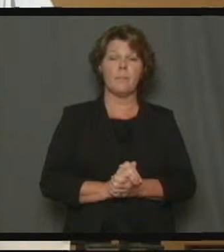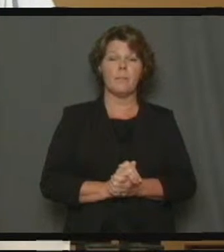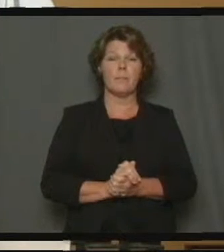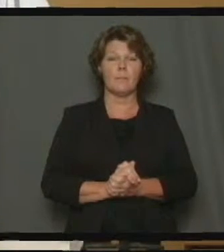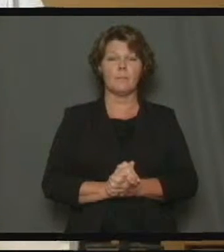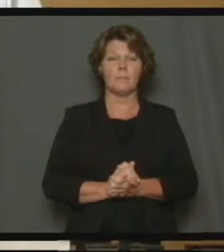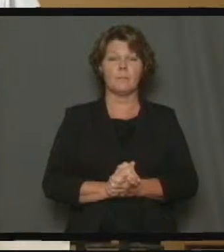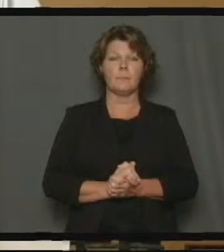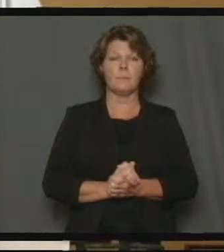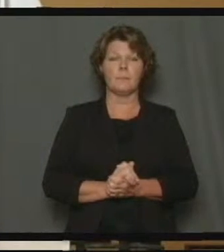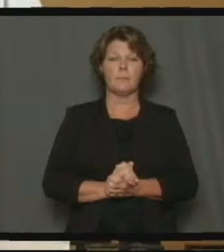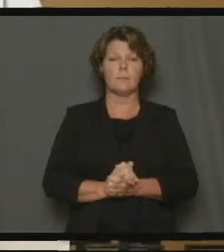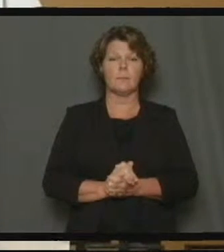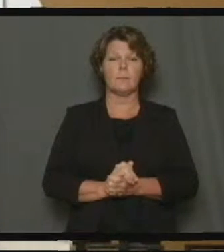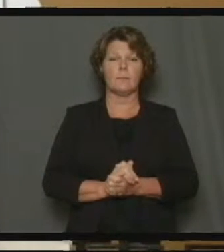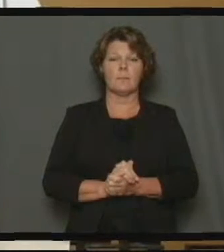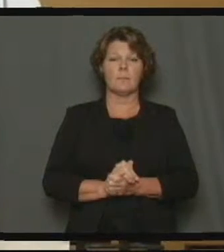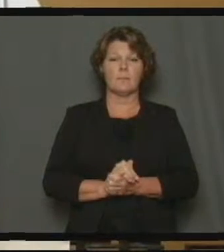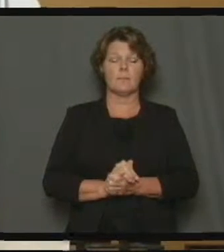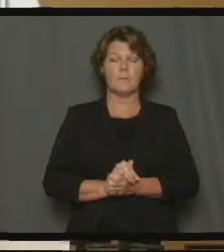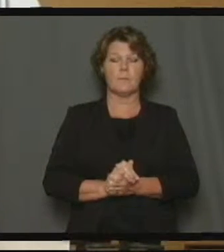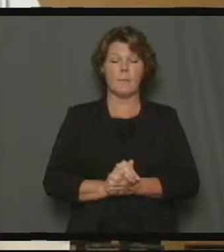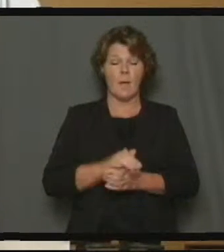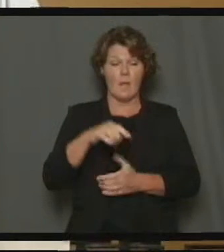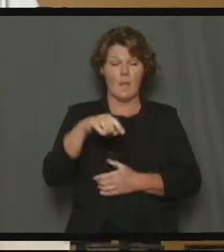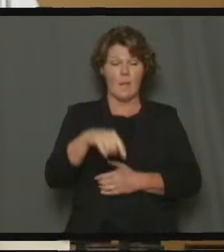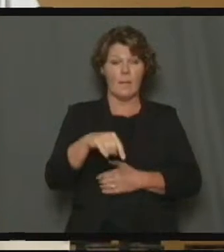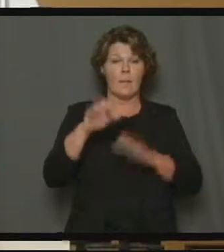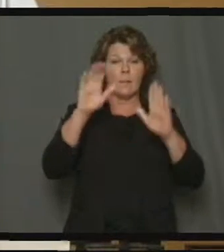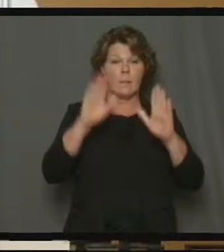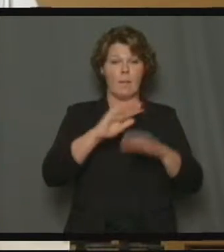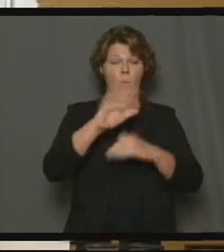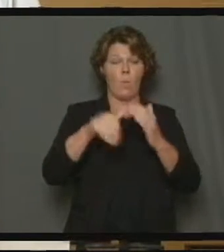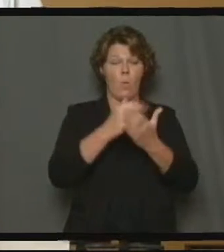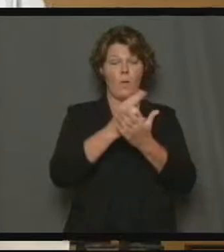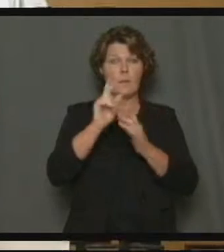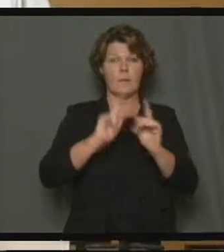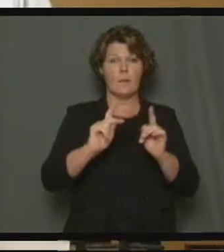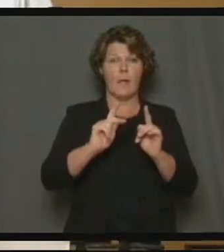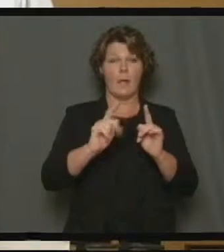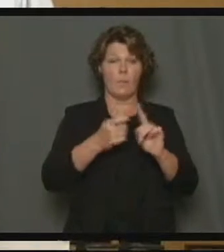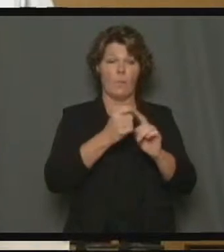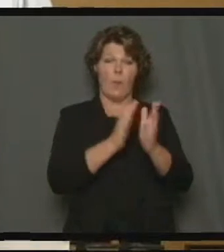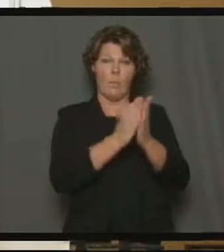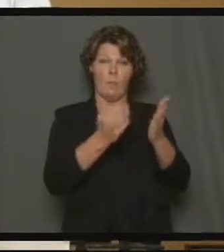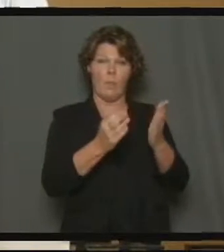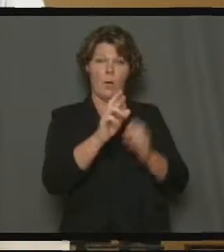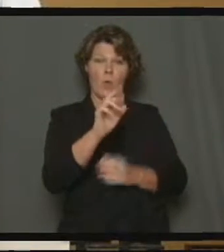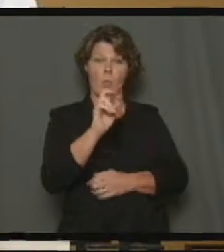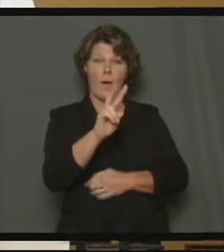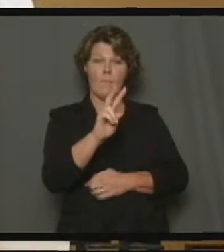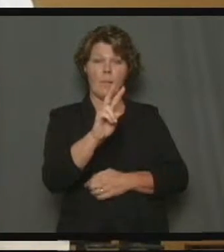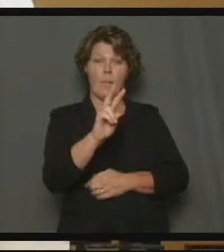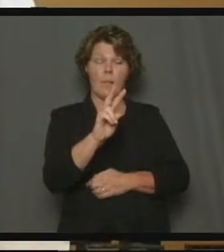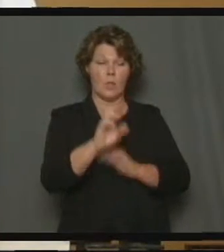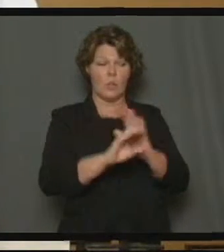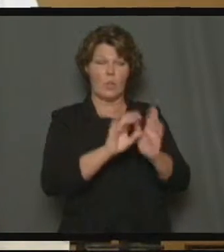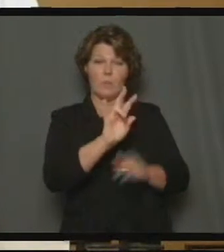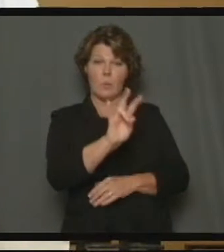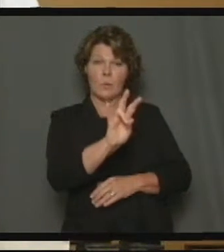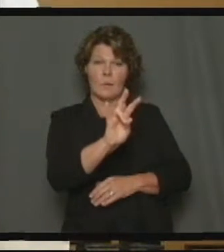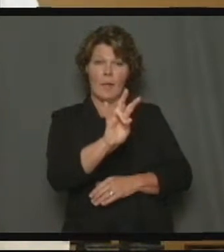So our first lesson appointed for this All Saints Sunday is from the book of Revelation, chapter